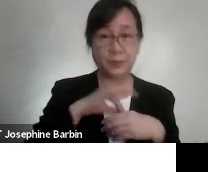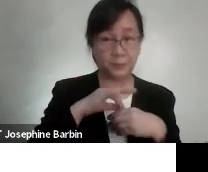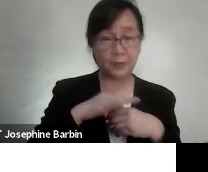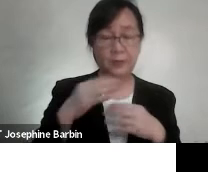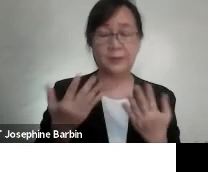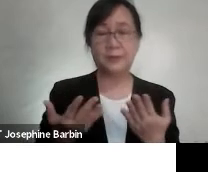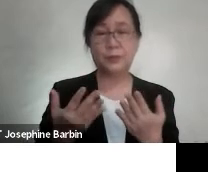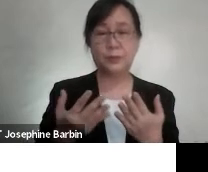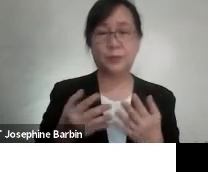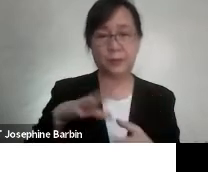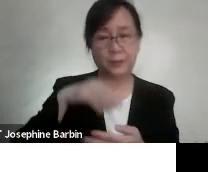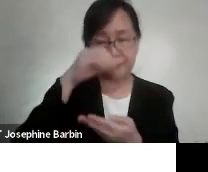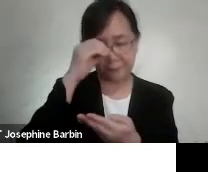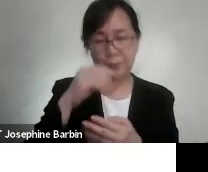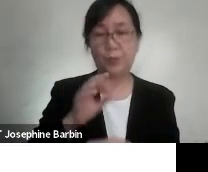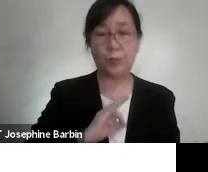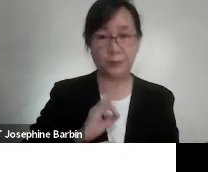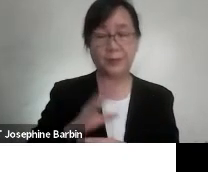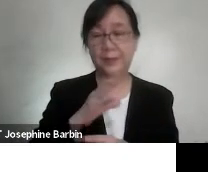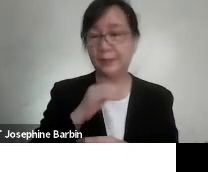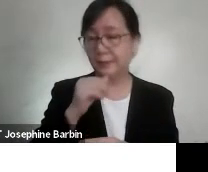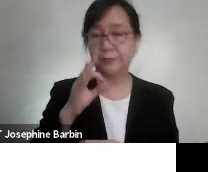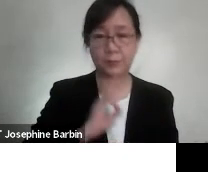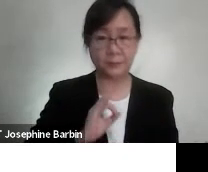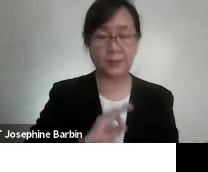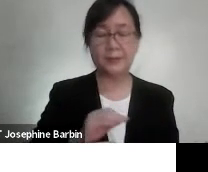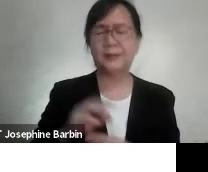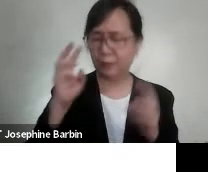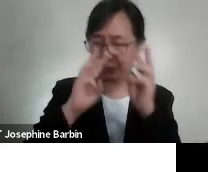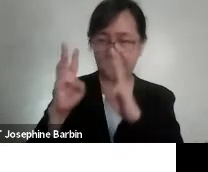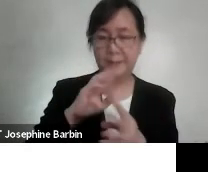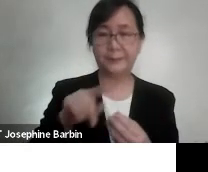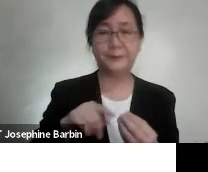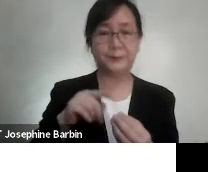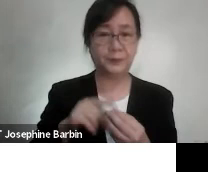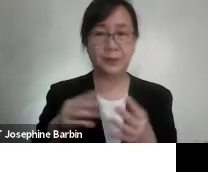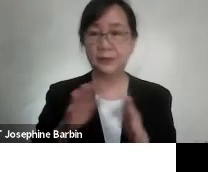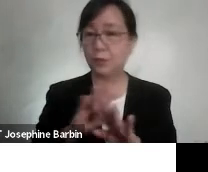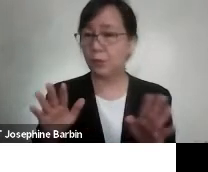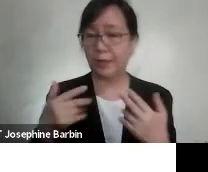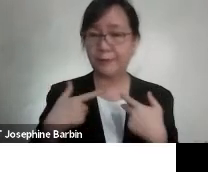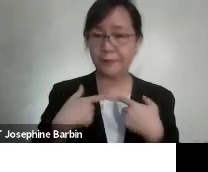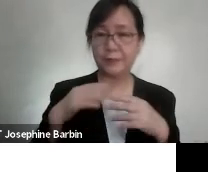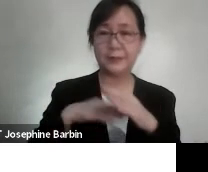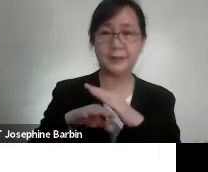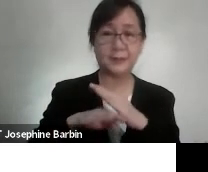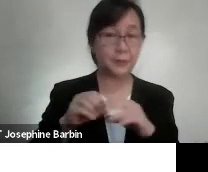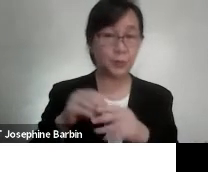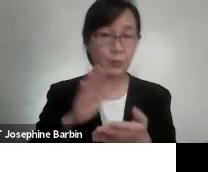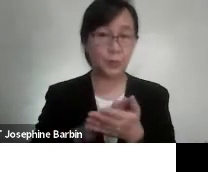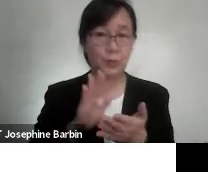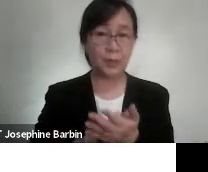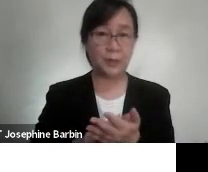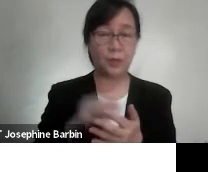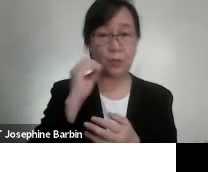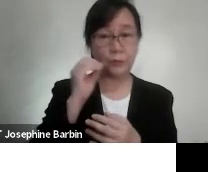both formally and informally, they worry that they don't have great access at school, and that often their teachers